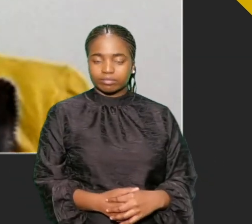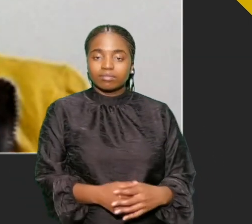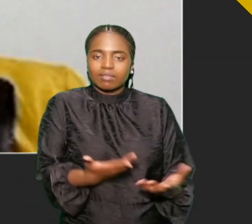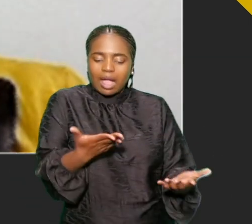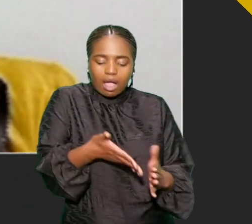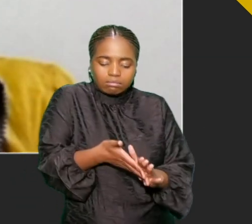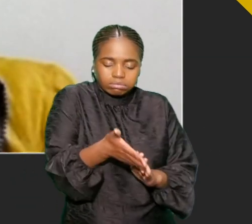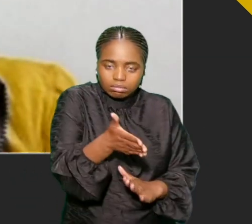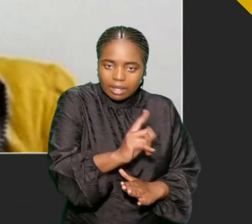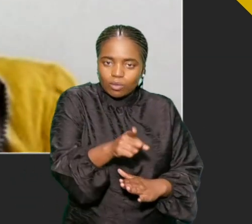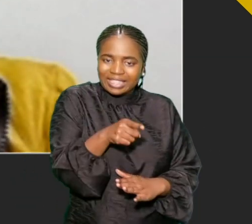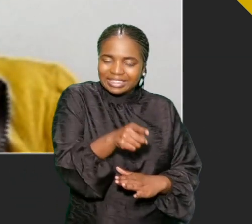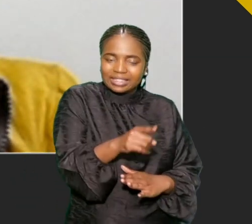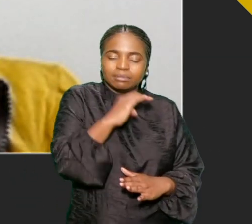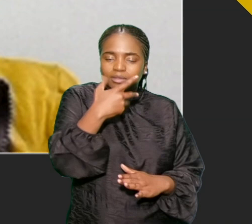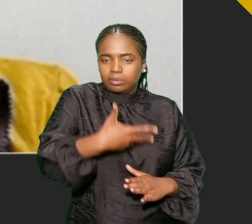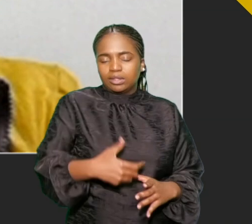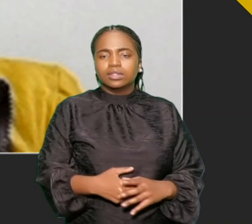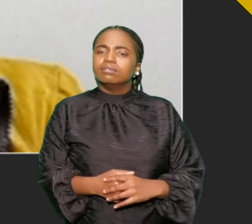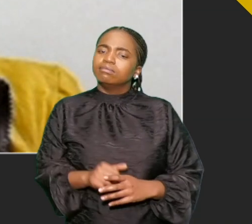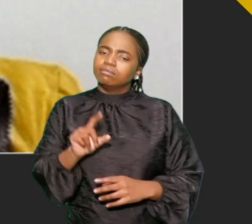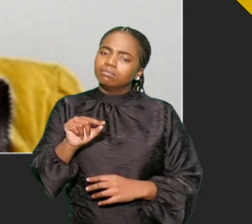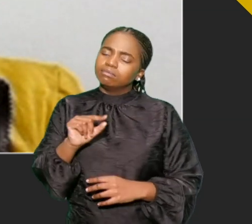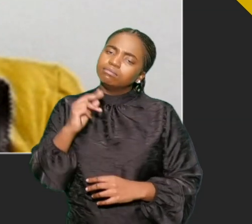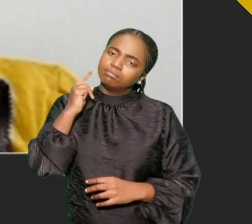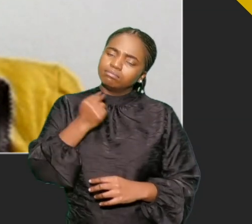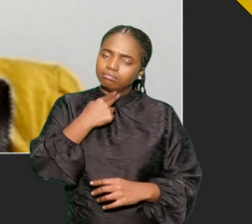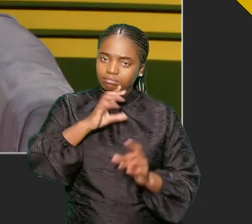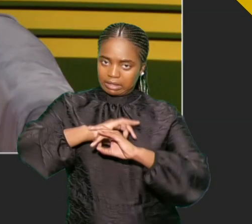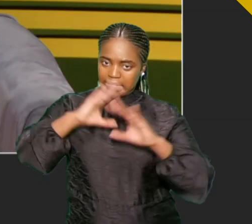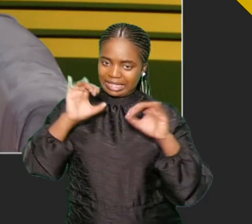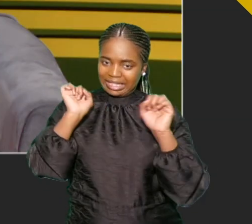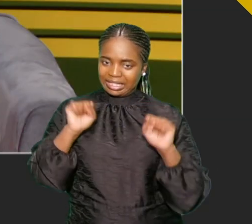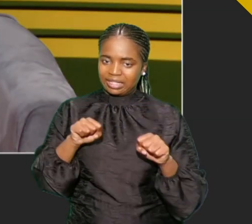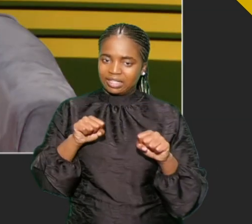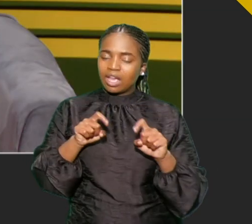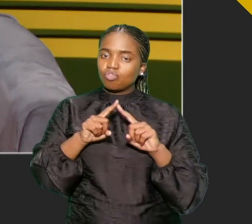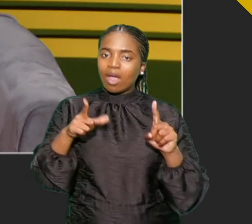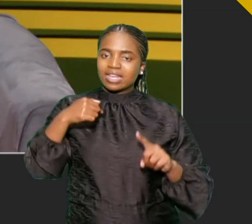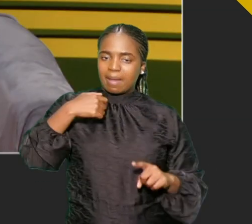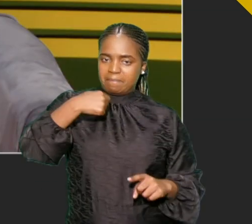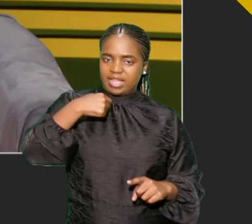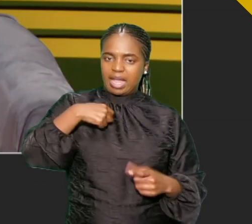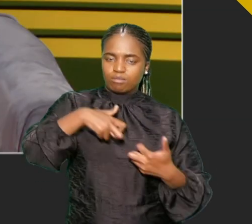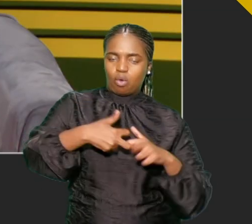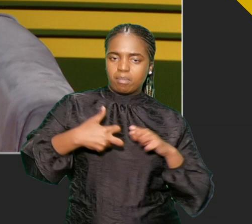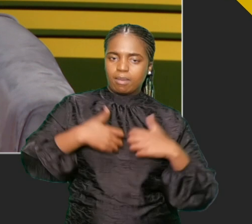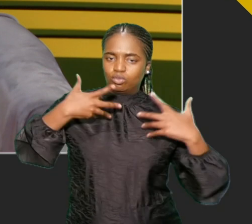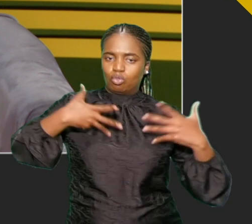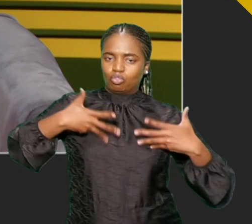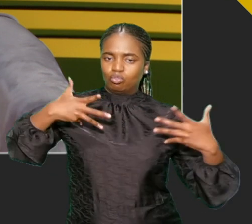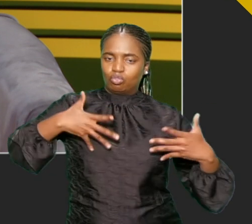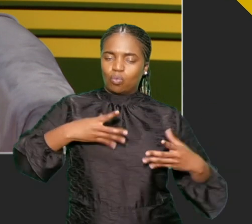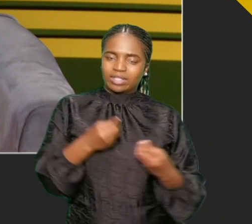went through it. All right, that's very nice. I mean, it's very clear gore o seka ba wa felela gore nna I am that person